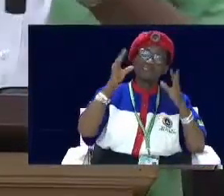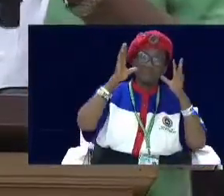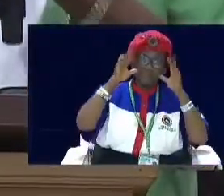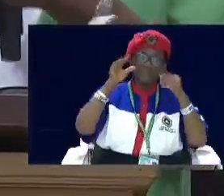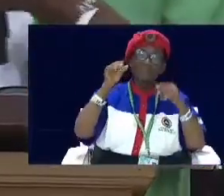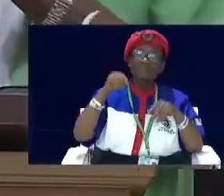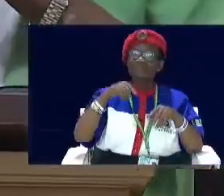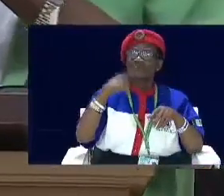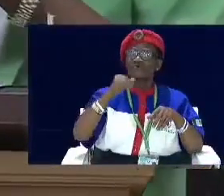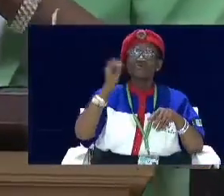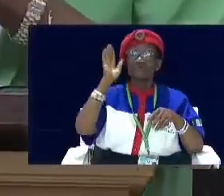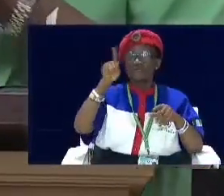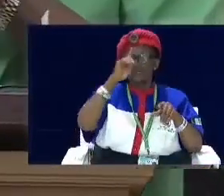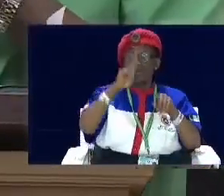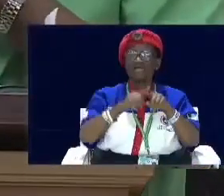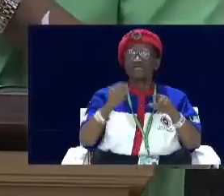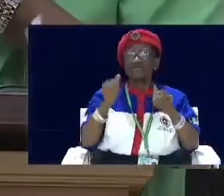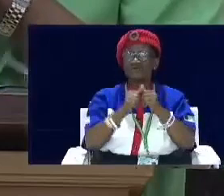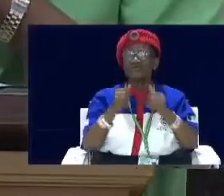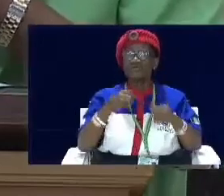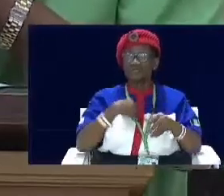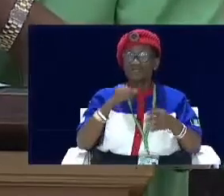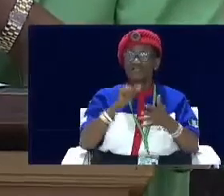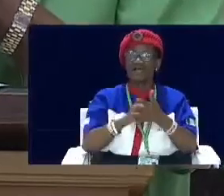that they can use my church on